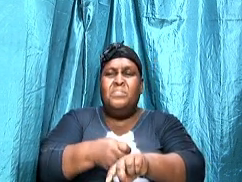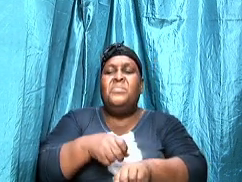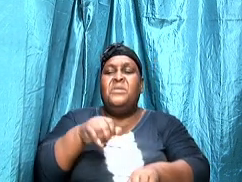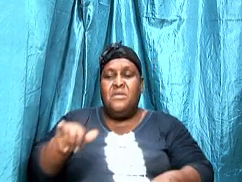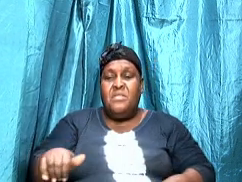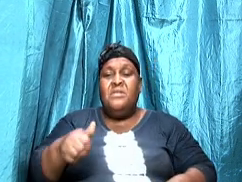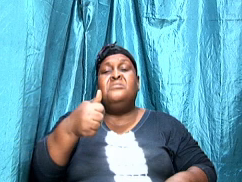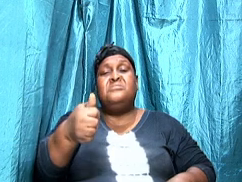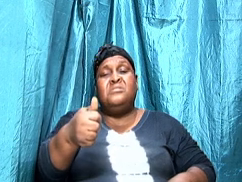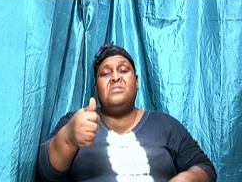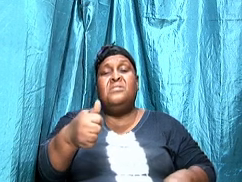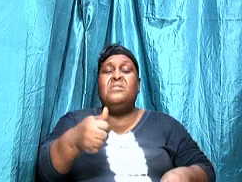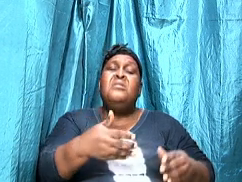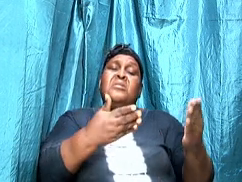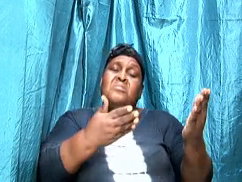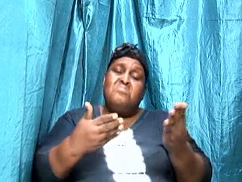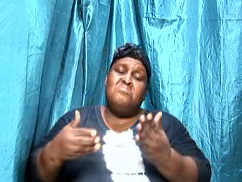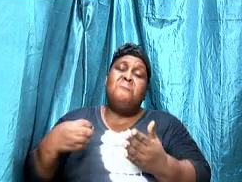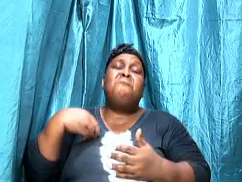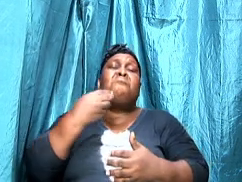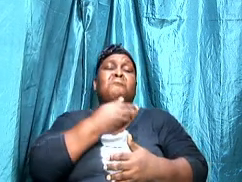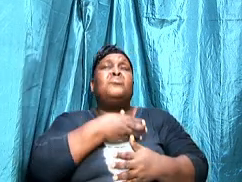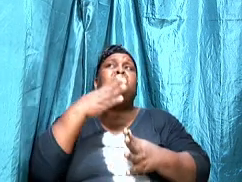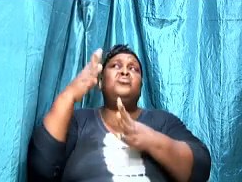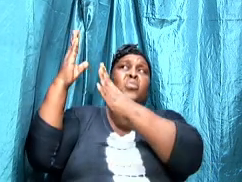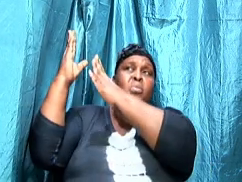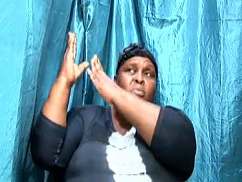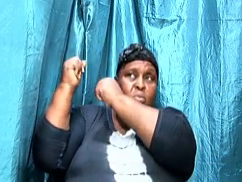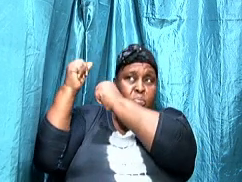itself will bring us hope.